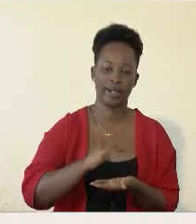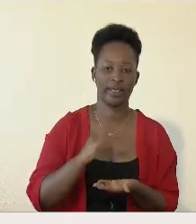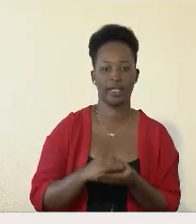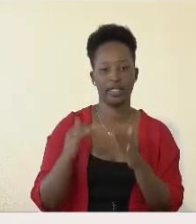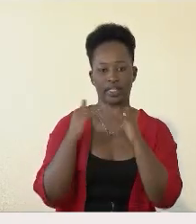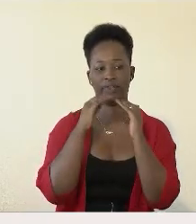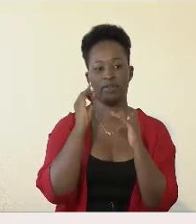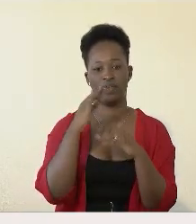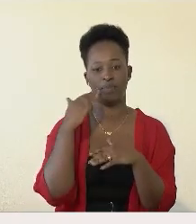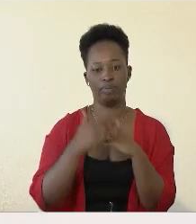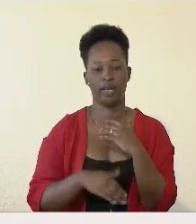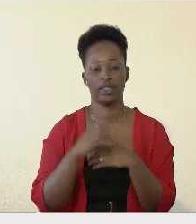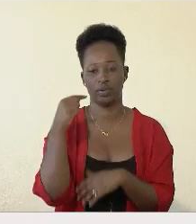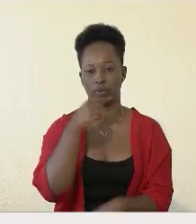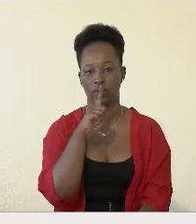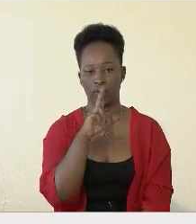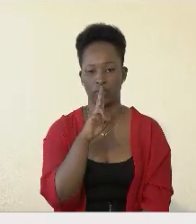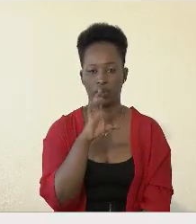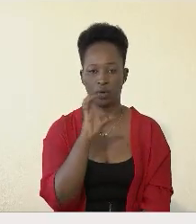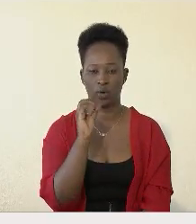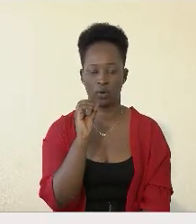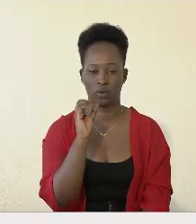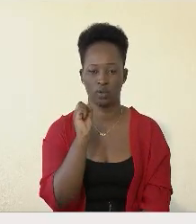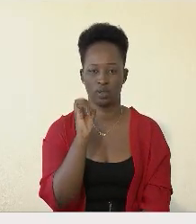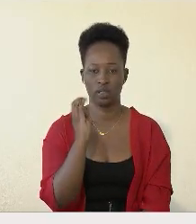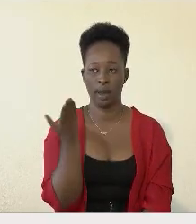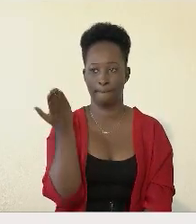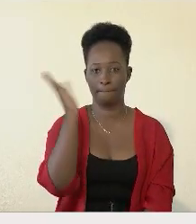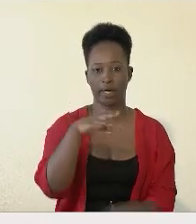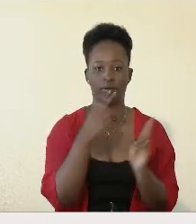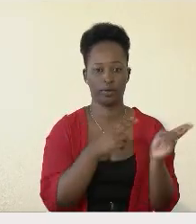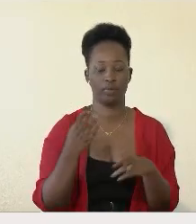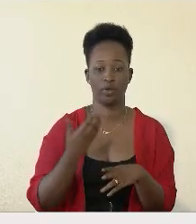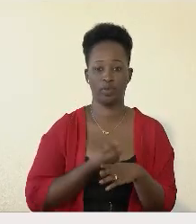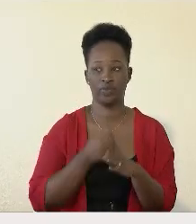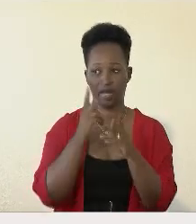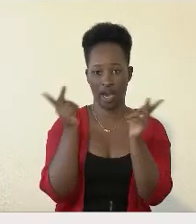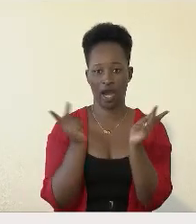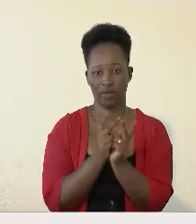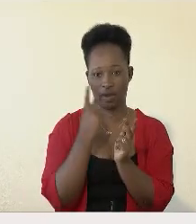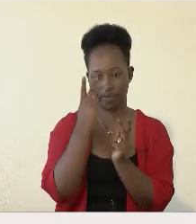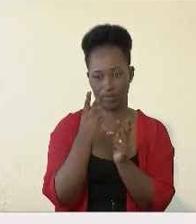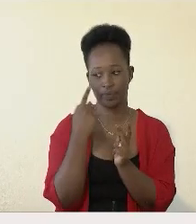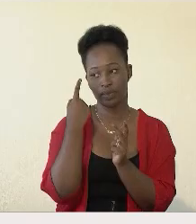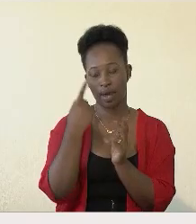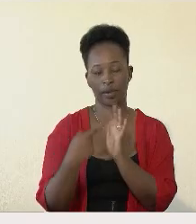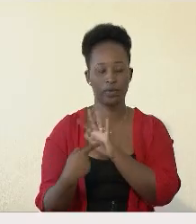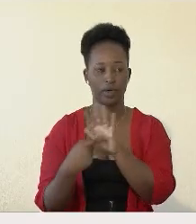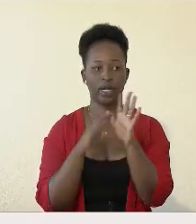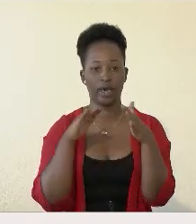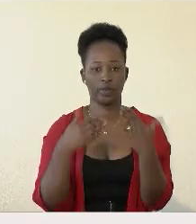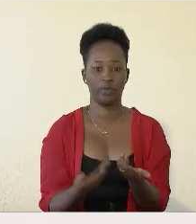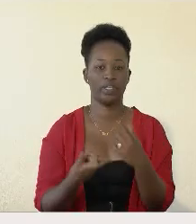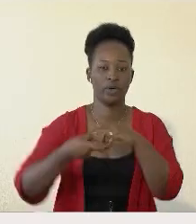of blood glucose back to normal. We're going to have two sides. One will just be showing how to